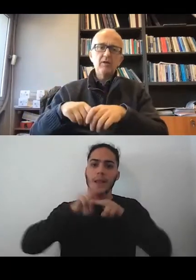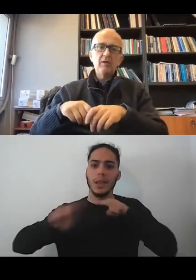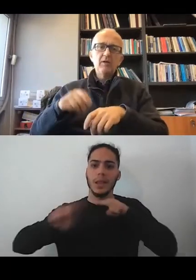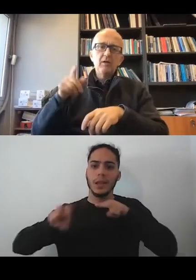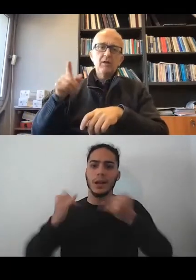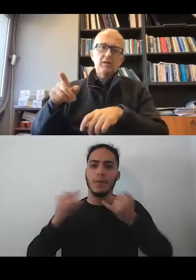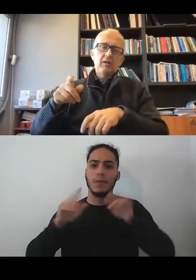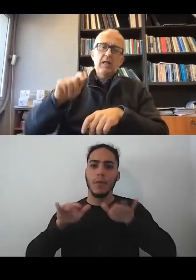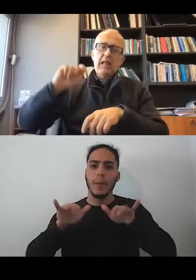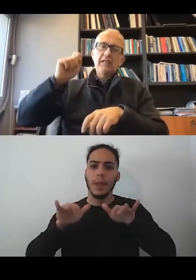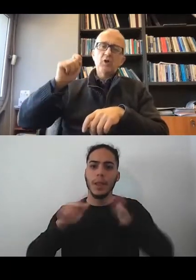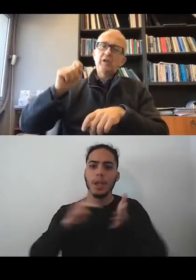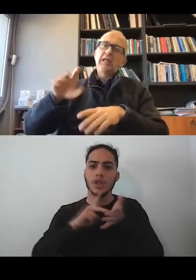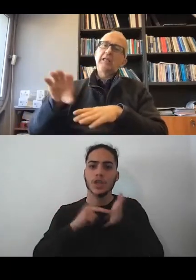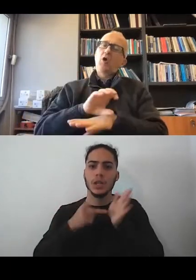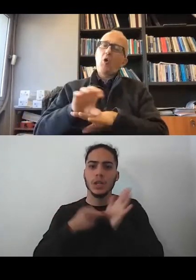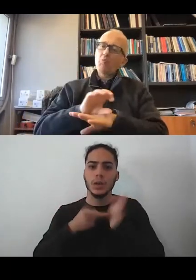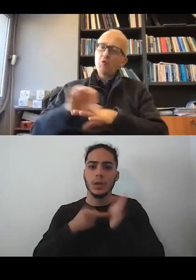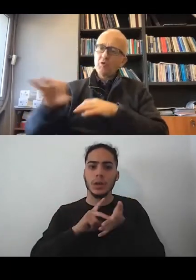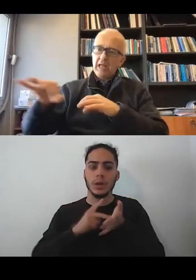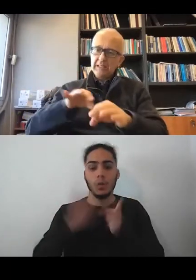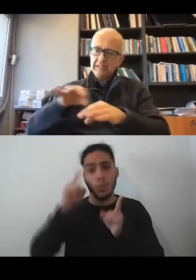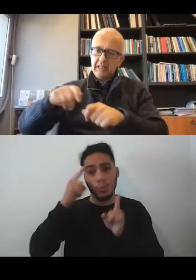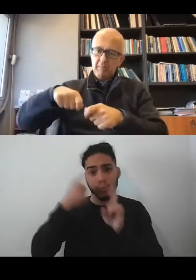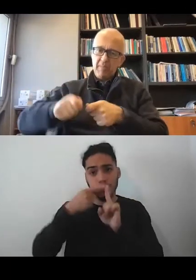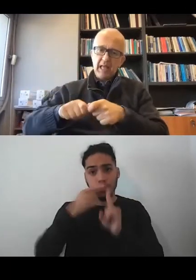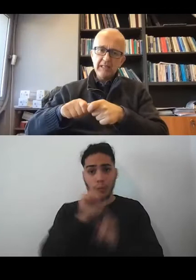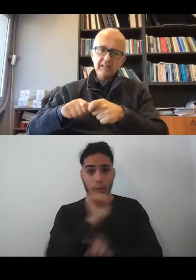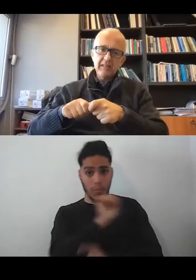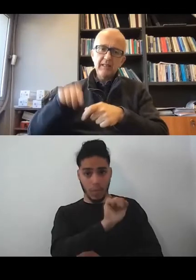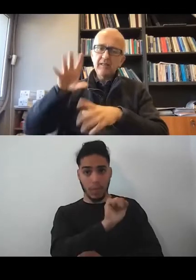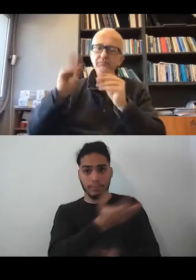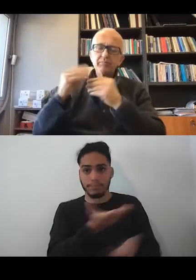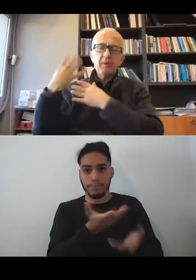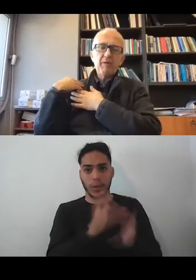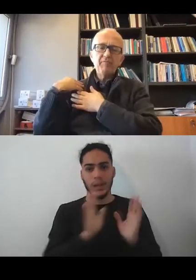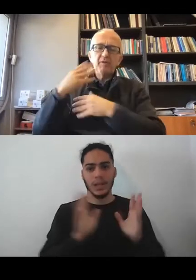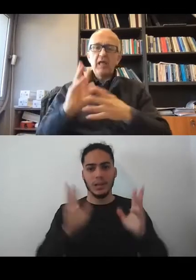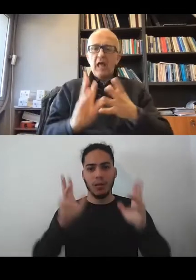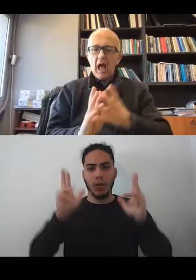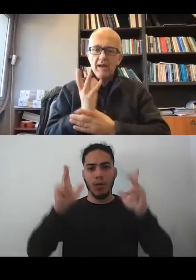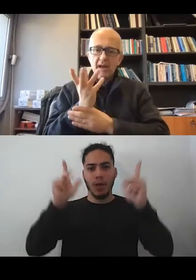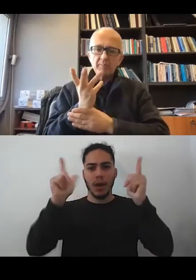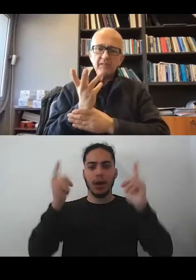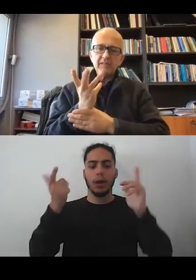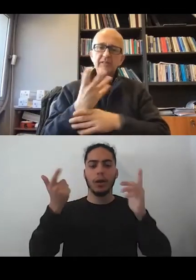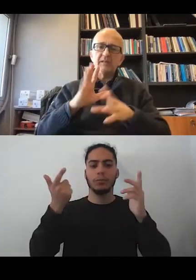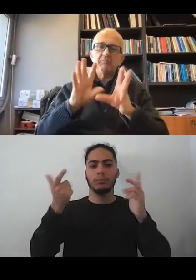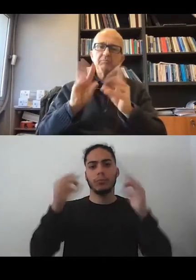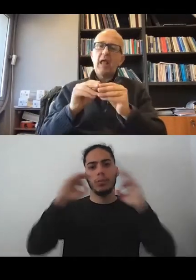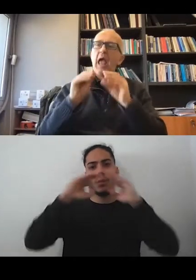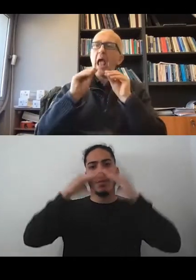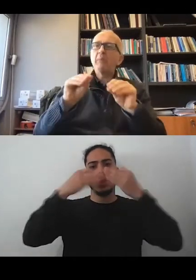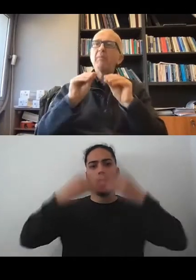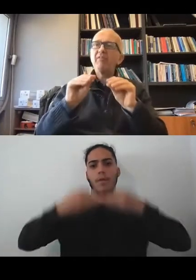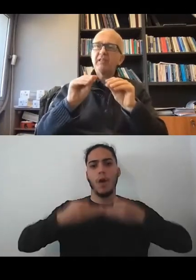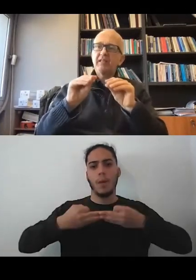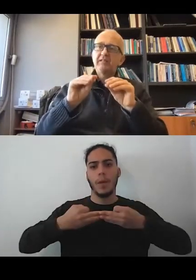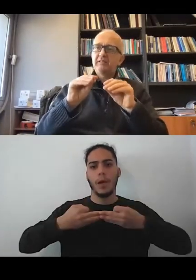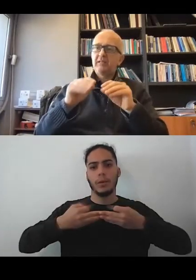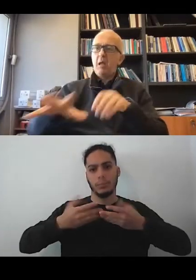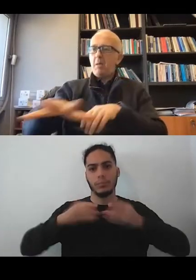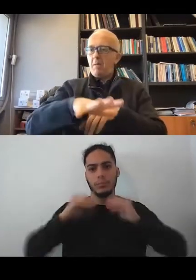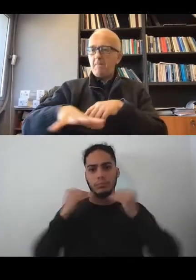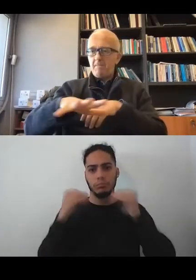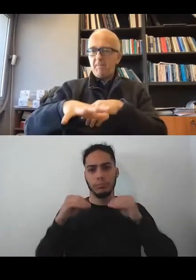And their main task is the development of the educational platform and